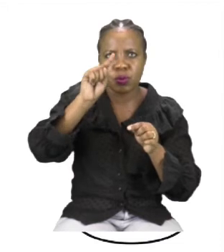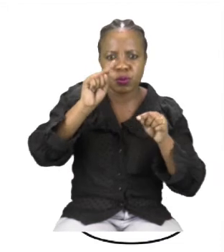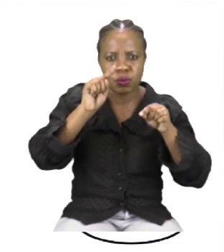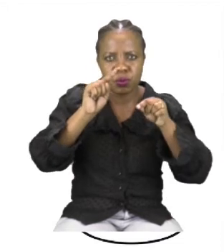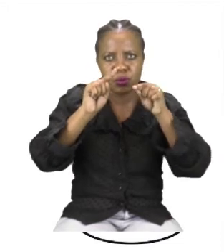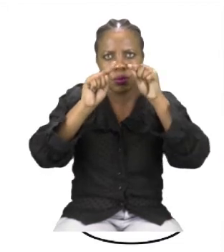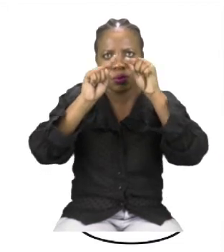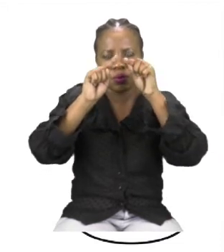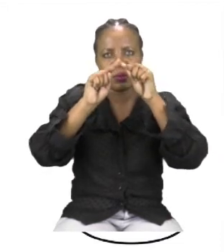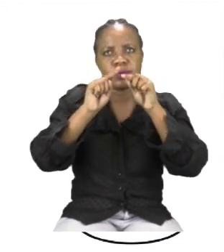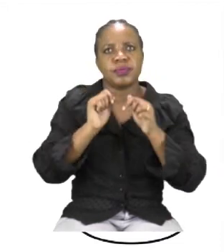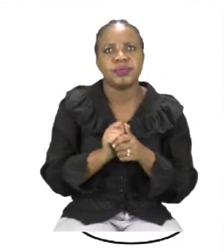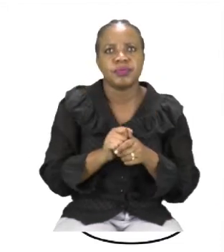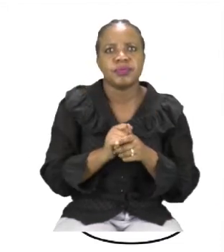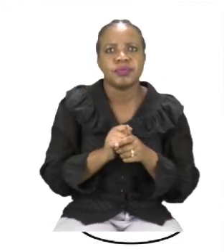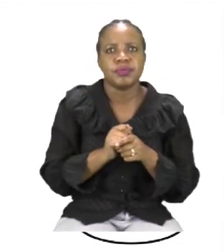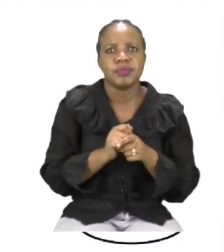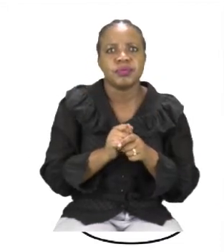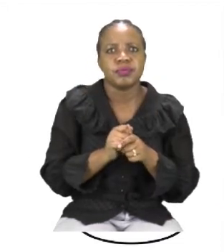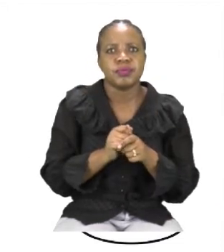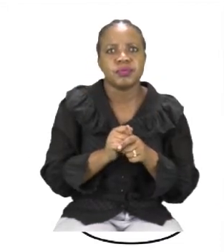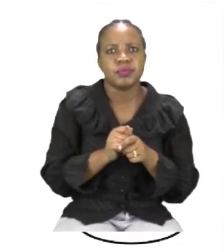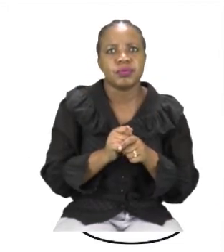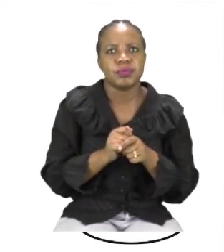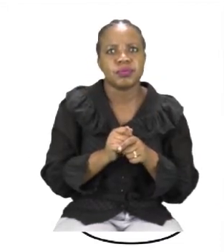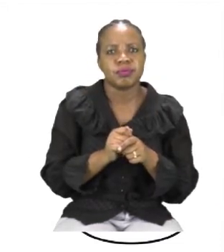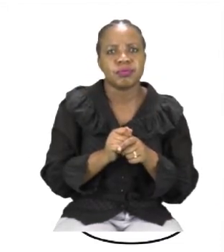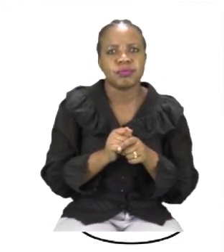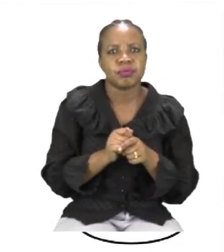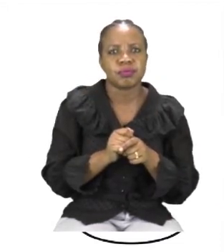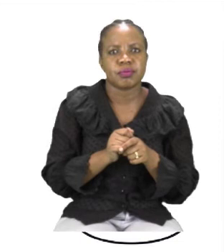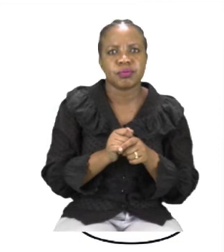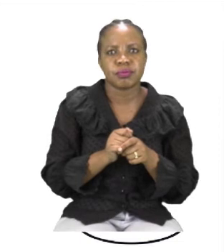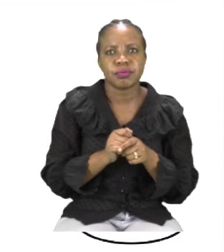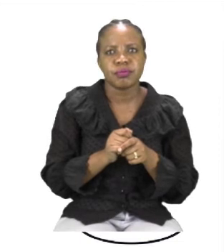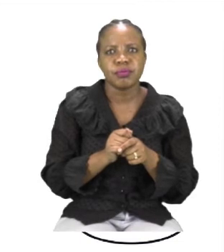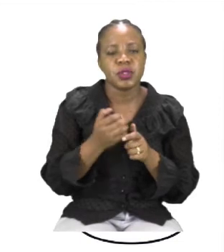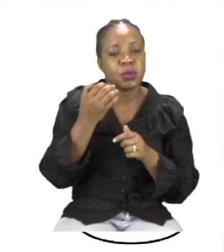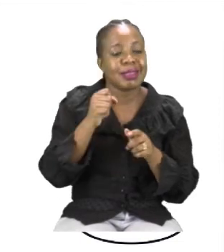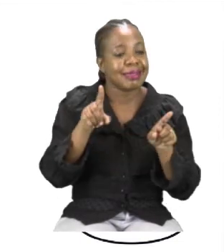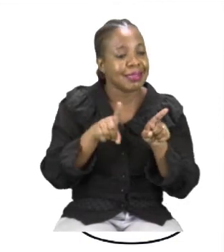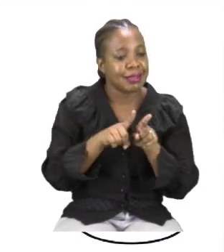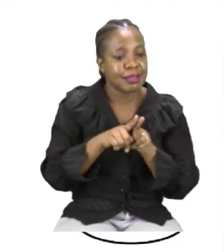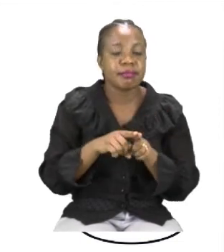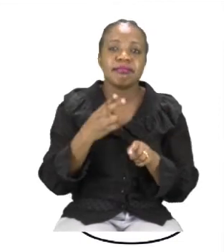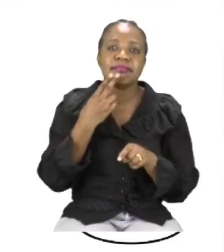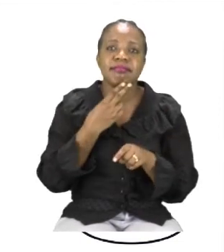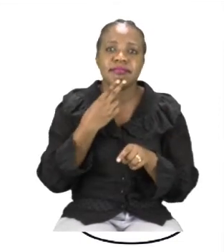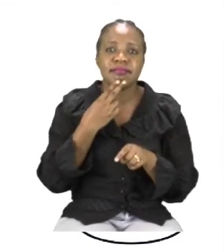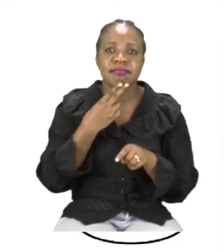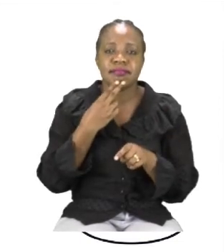bottom. So that is our ice cream cone. And then when we sharpen our pencil nicely,